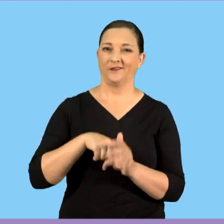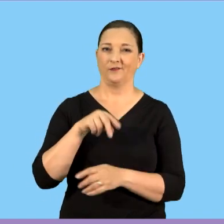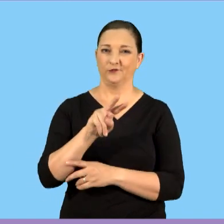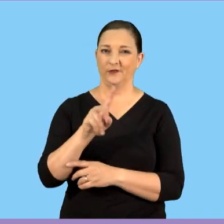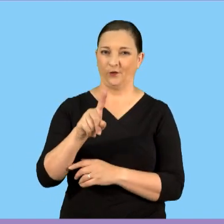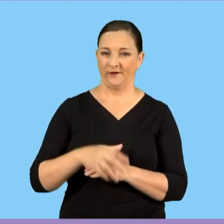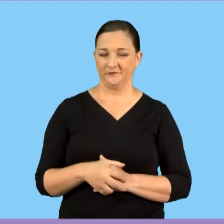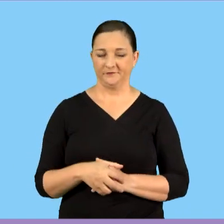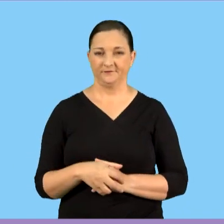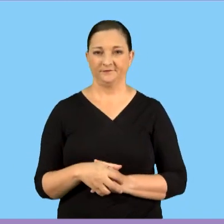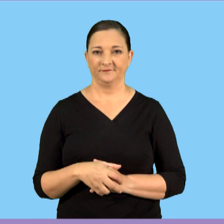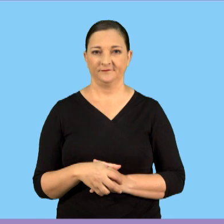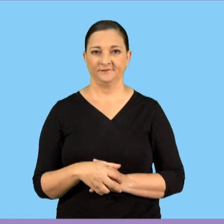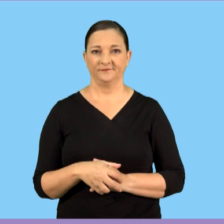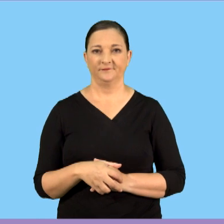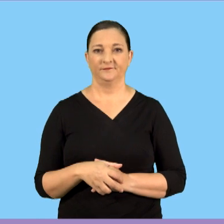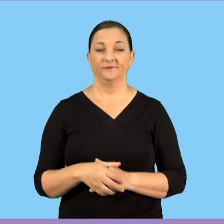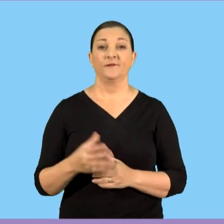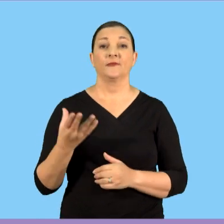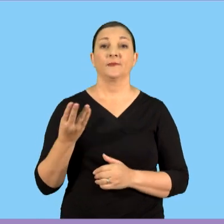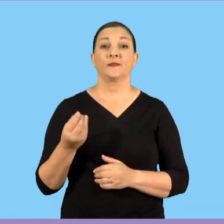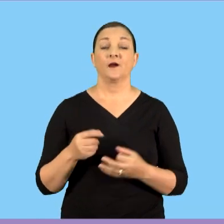is going to be negative 21.